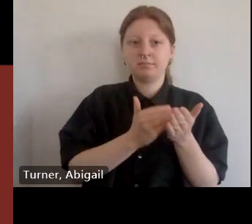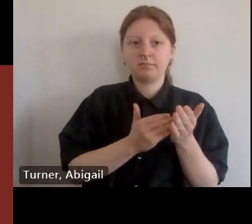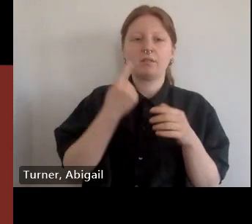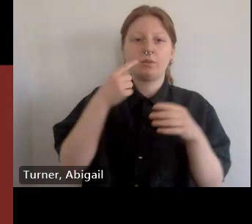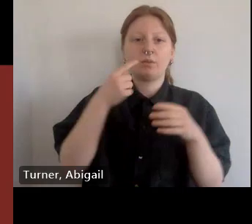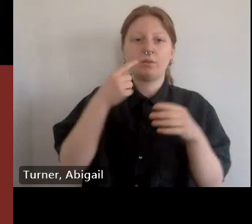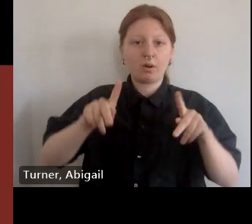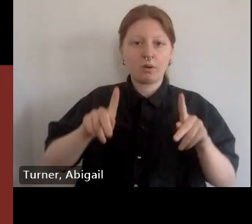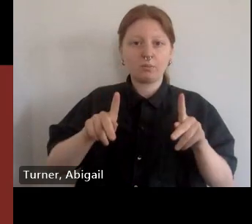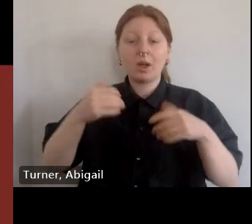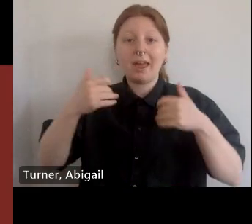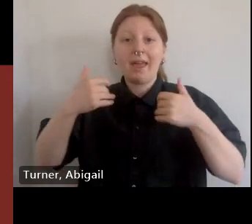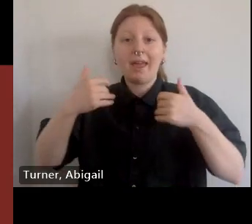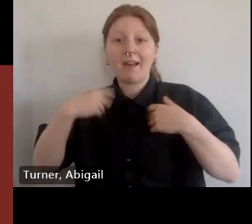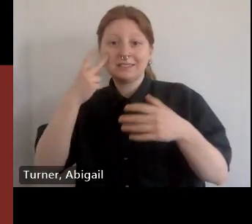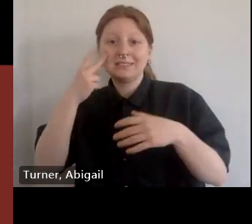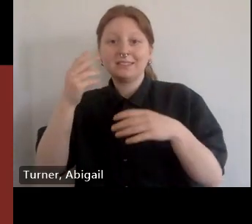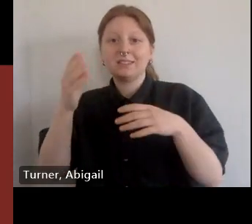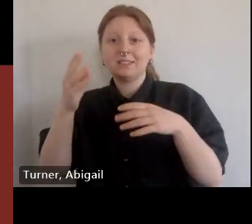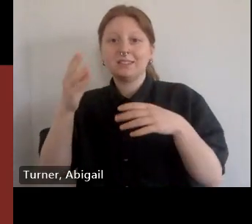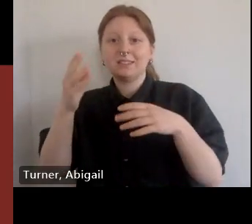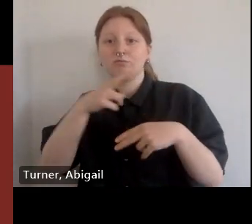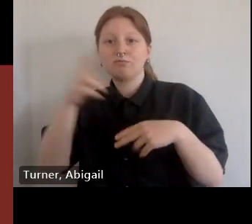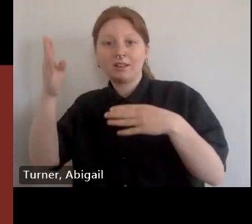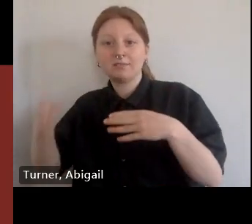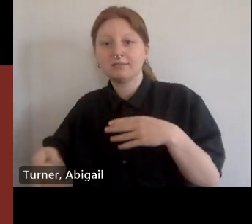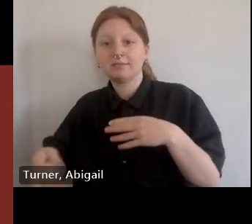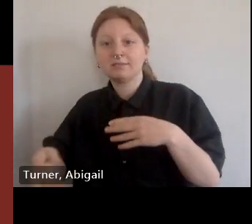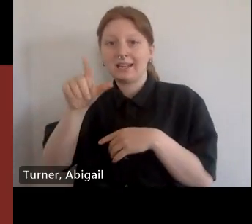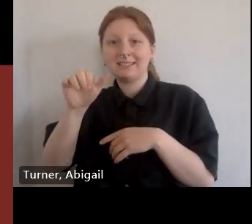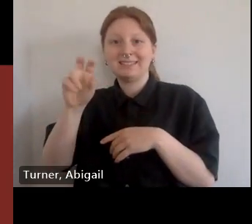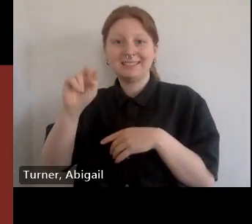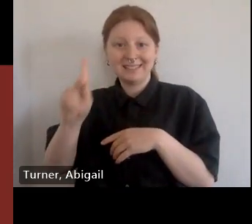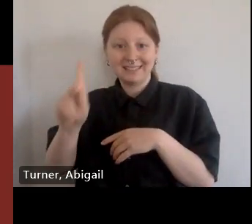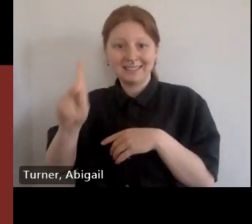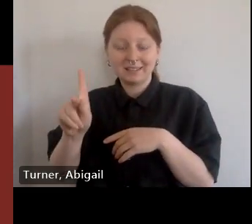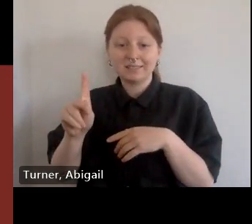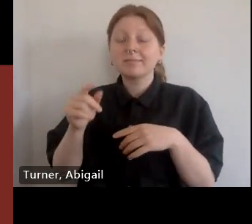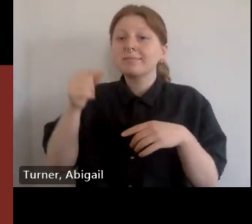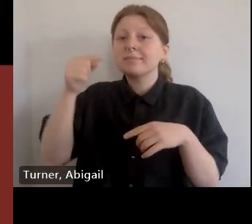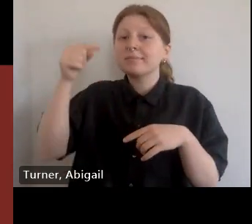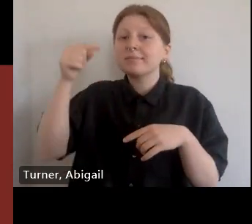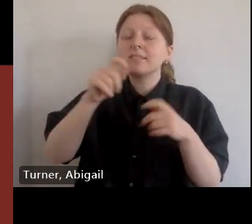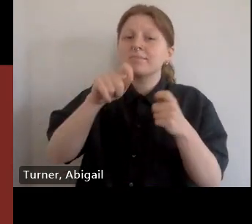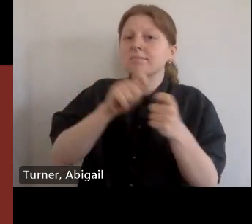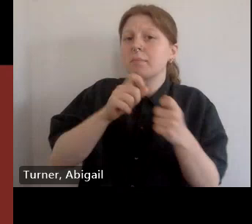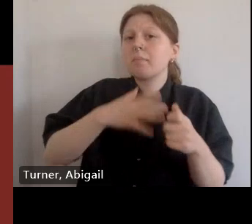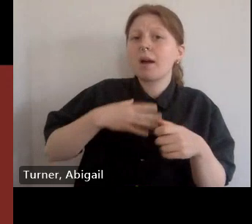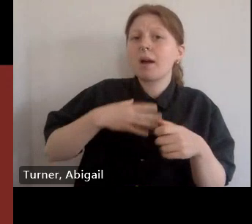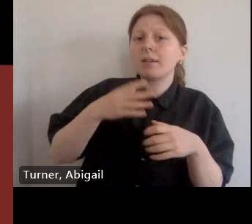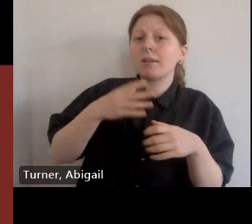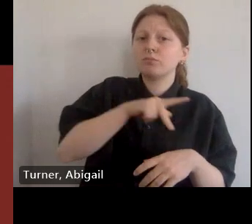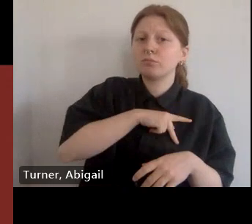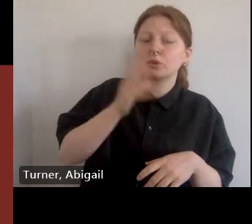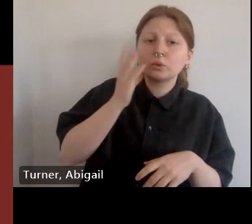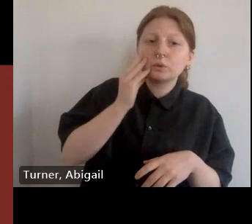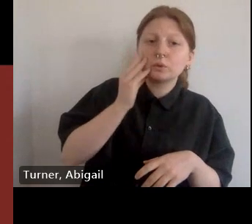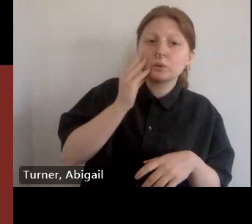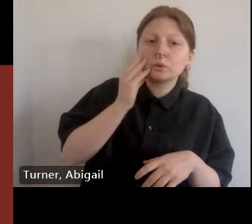links. I feel like this is kind of specific to my personal experience. Please don't see it as a shout out specifically to the